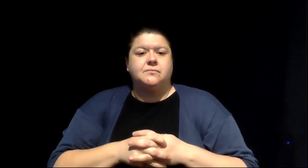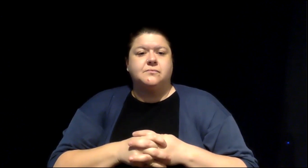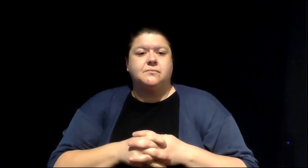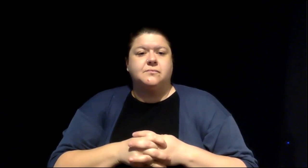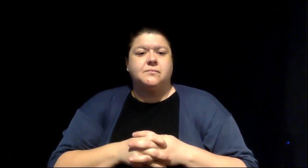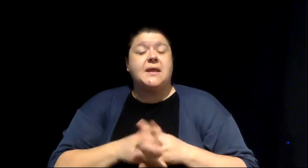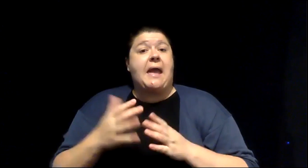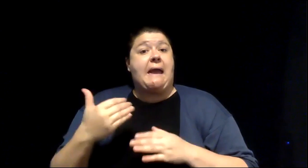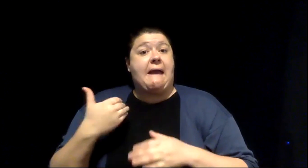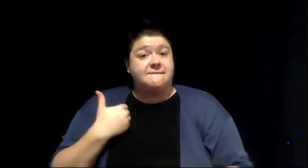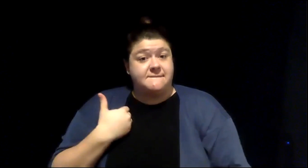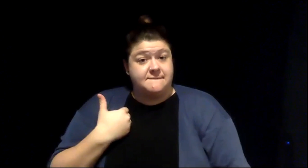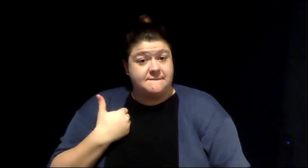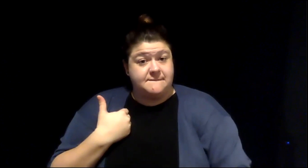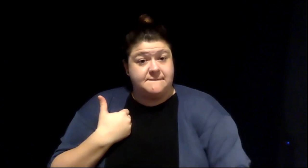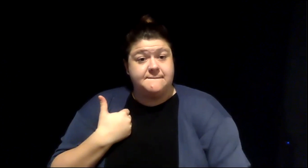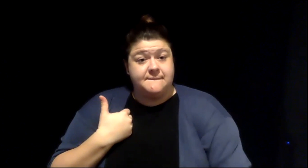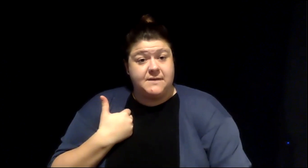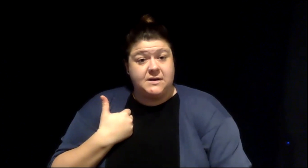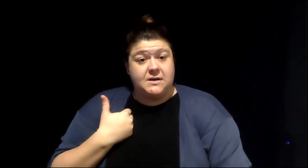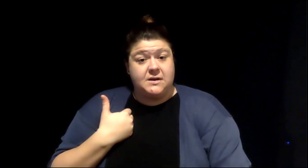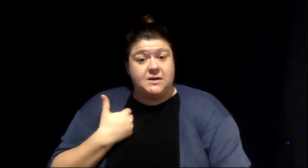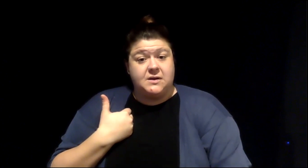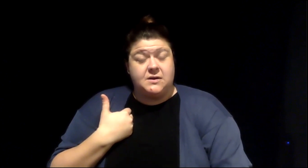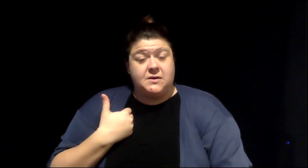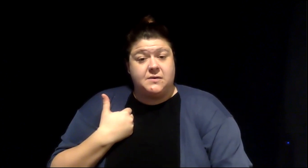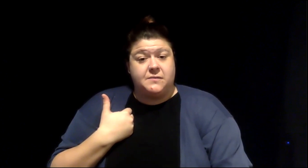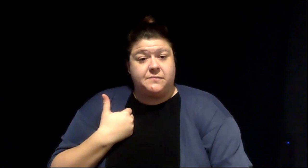I have,